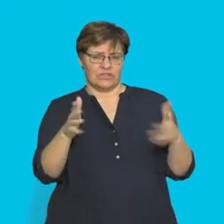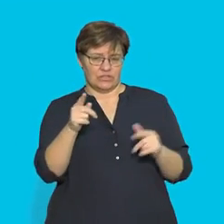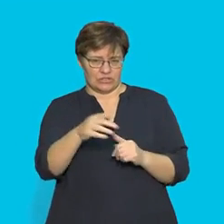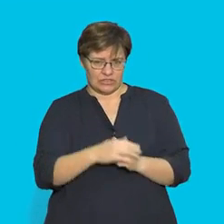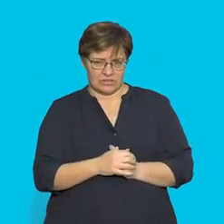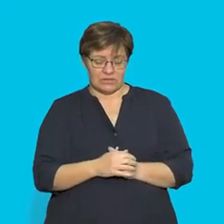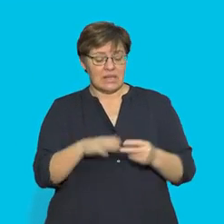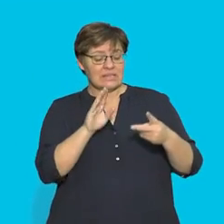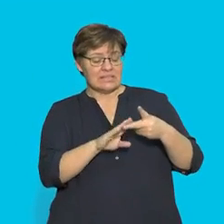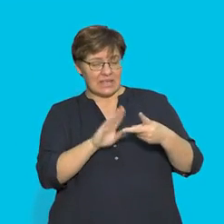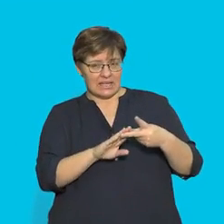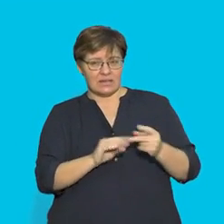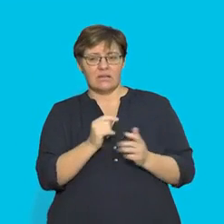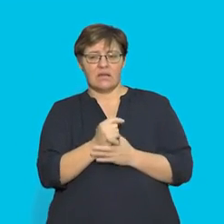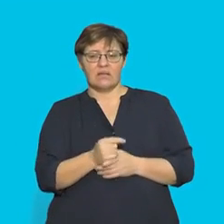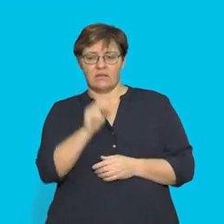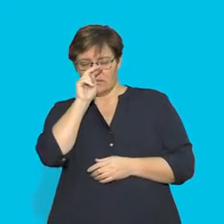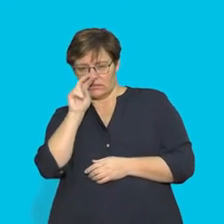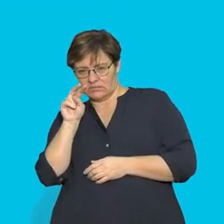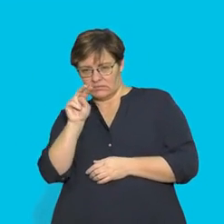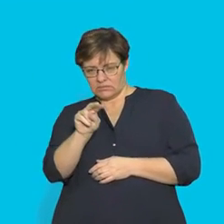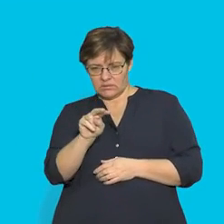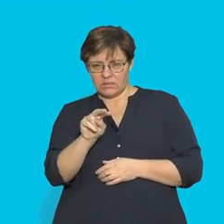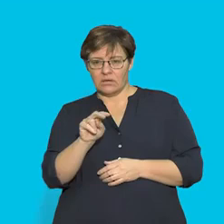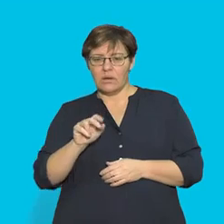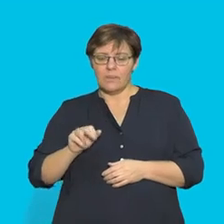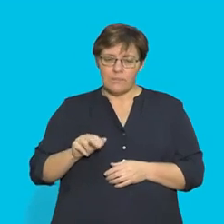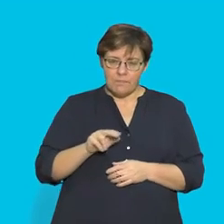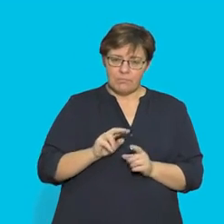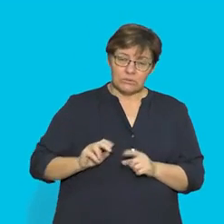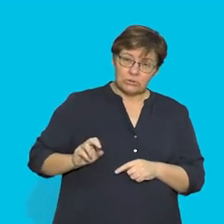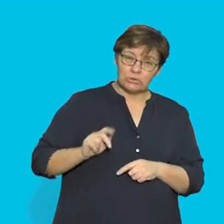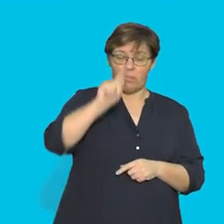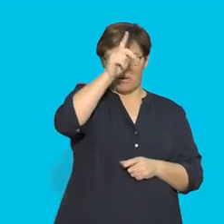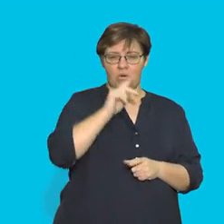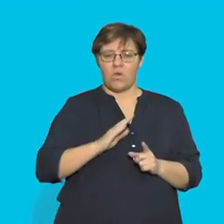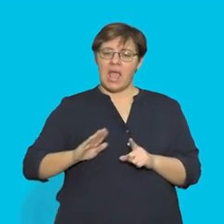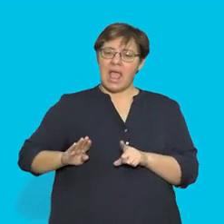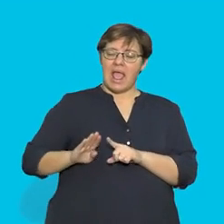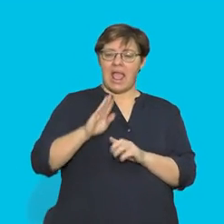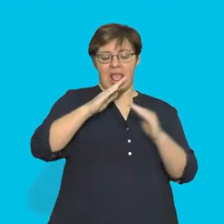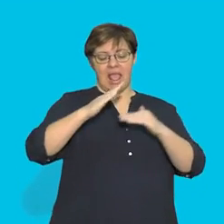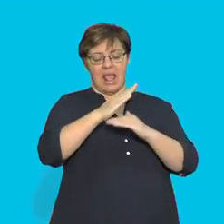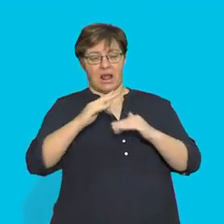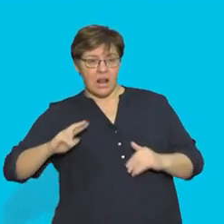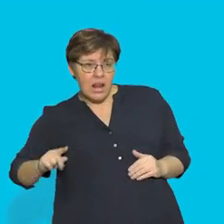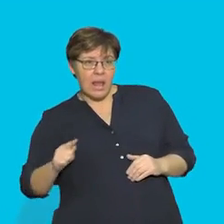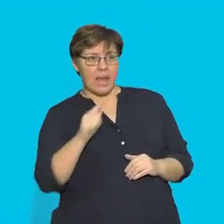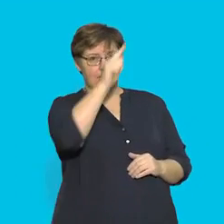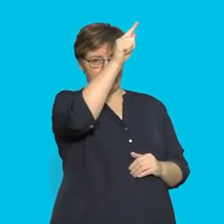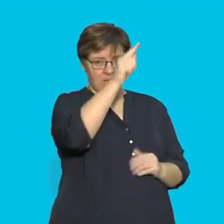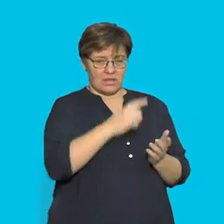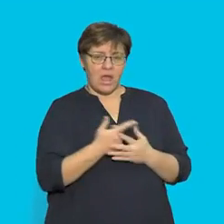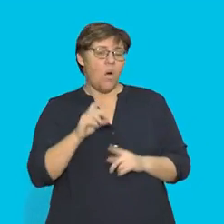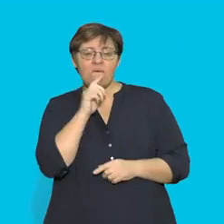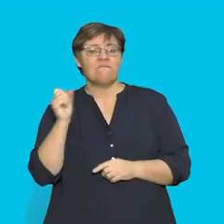one. The second one says, if you were to stand in one corner of the pyramid and walk up to the top of the pyramid, what angle would you be walking